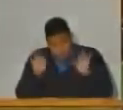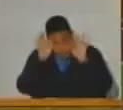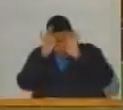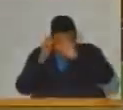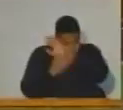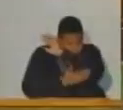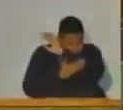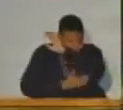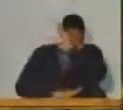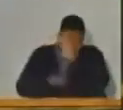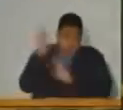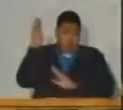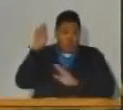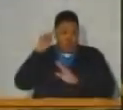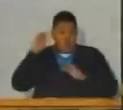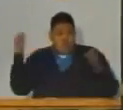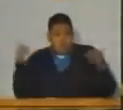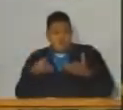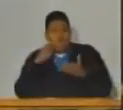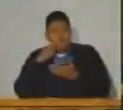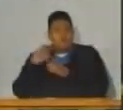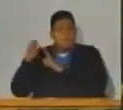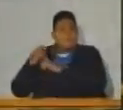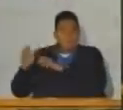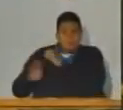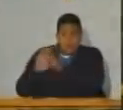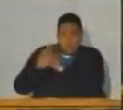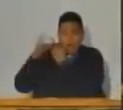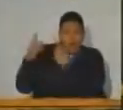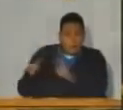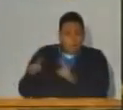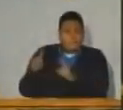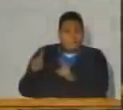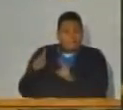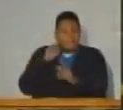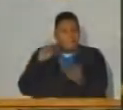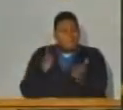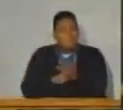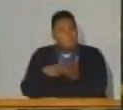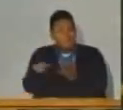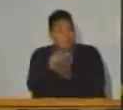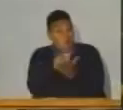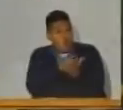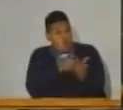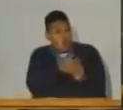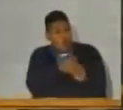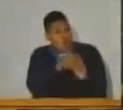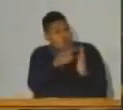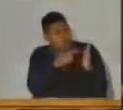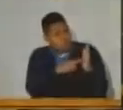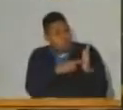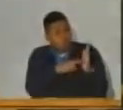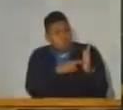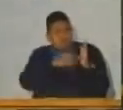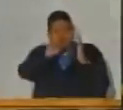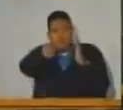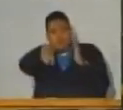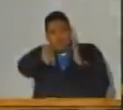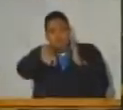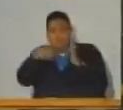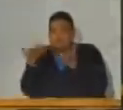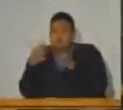with a focus on environmental protection, is the recognition that laws and regulations must